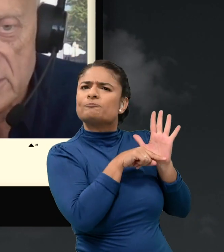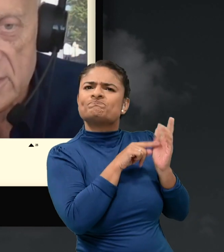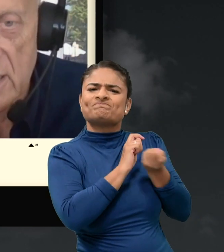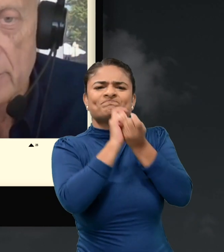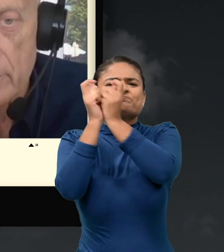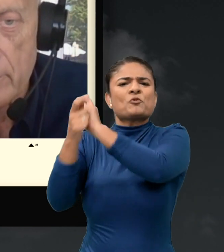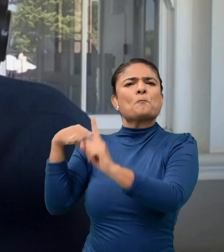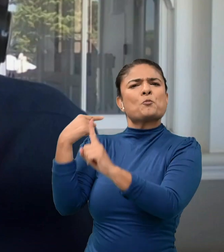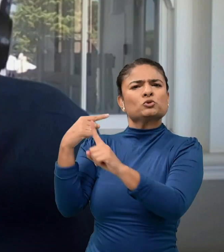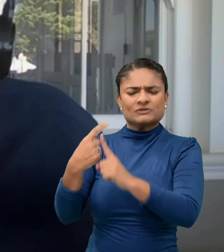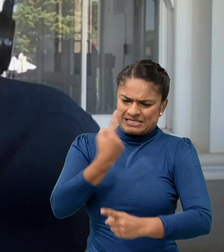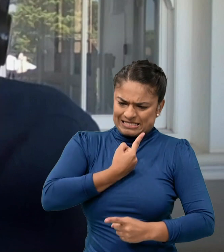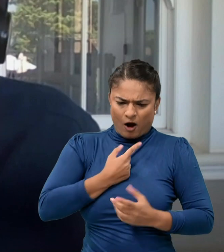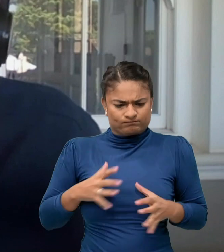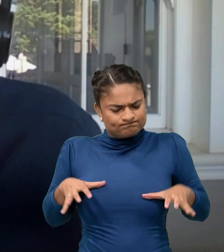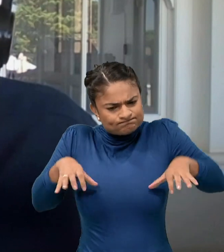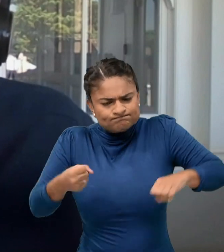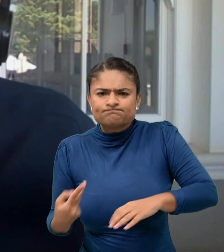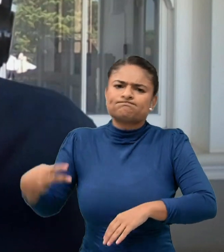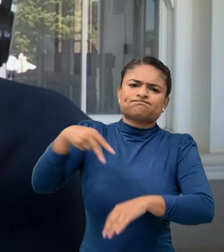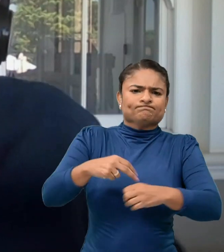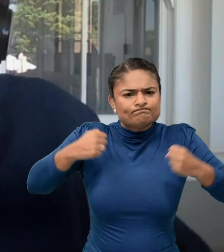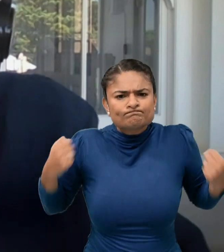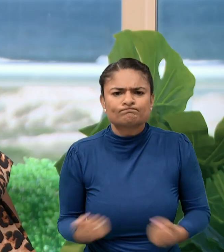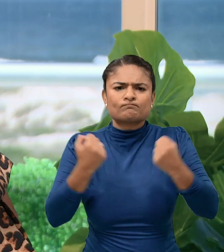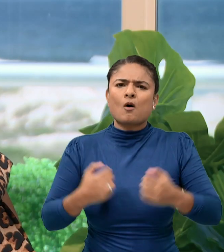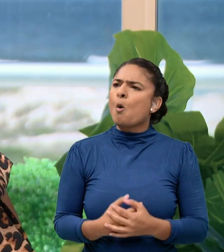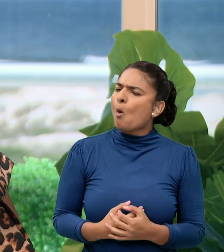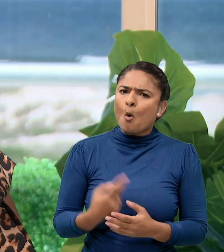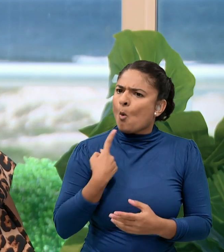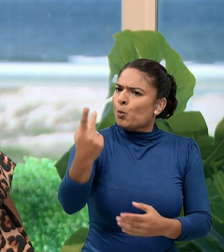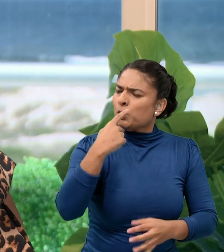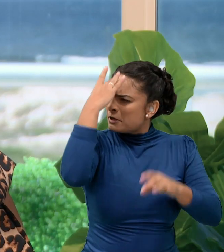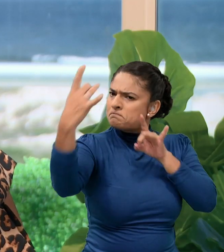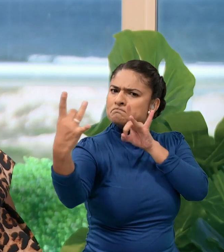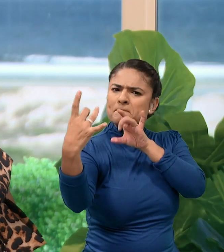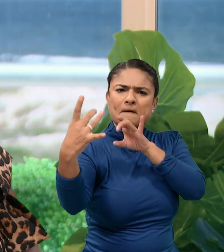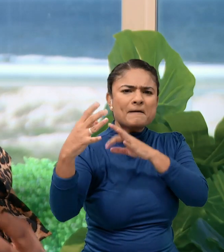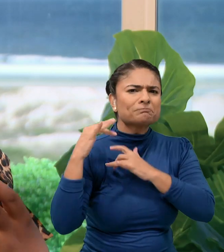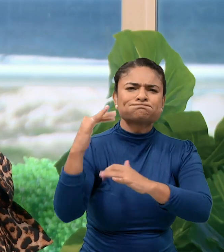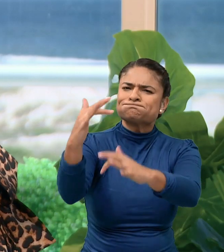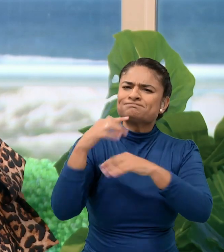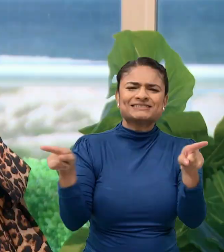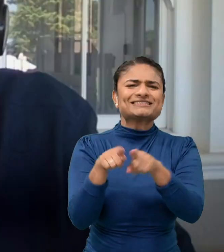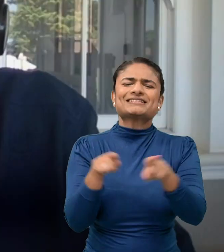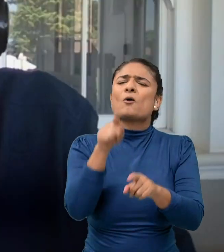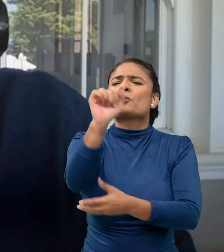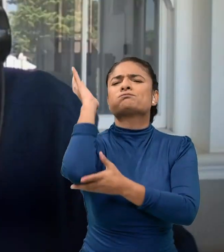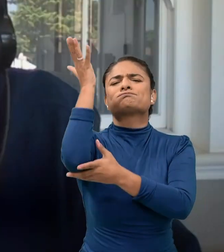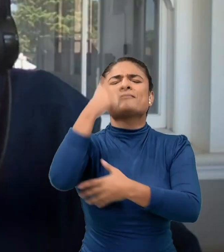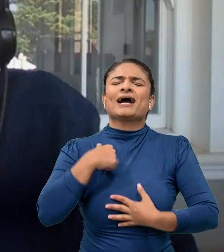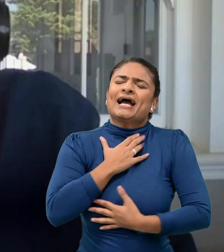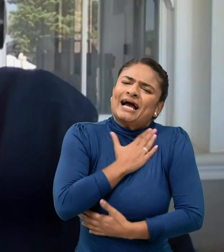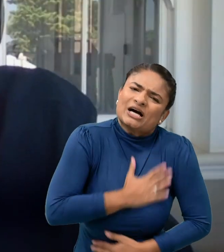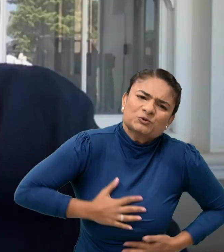within this time. Help us to help ourselves. Mike, I think the two of us are kindred spirits. It's been an absolute pleasure